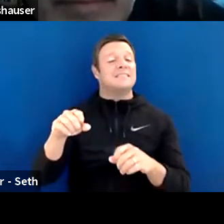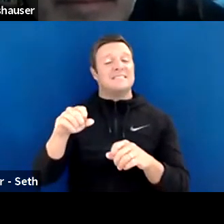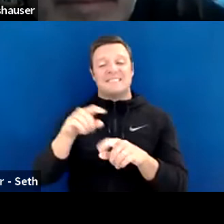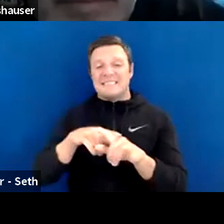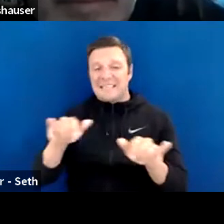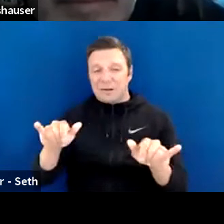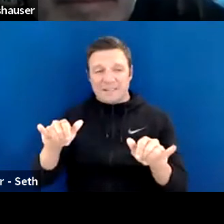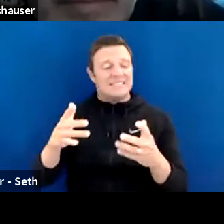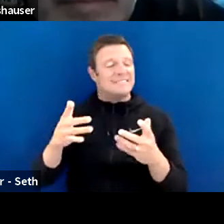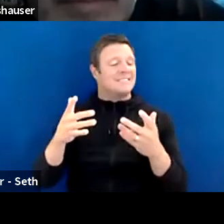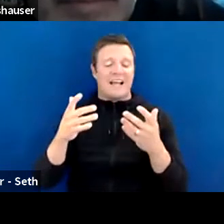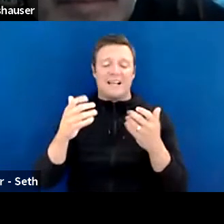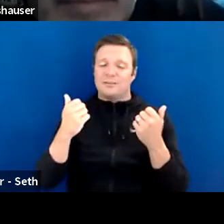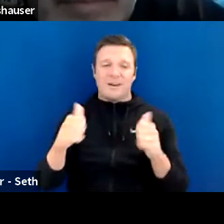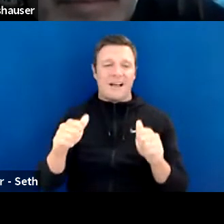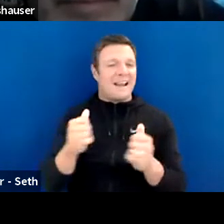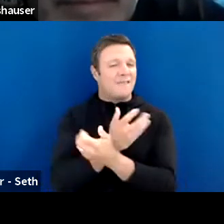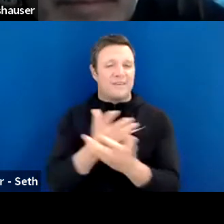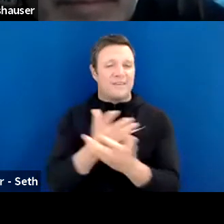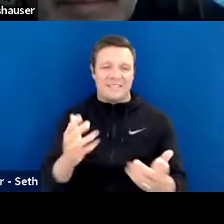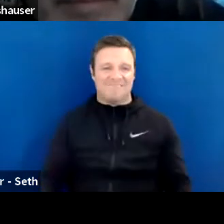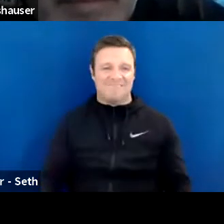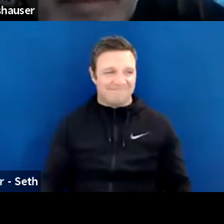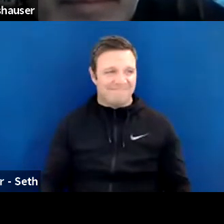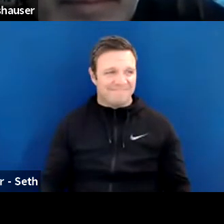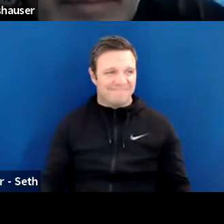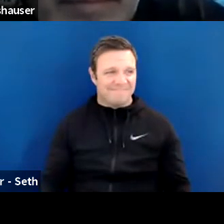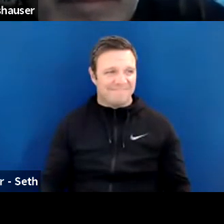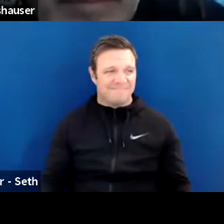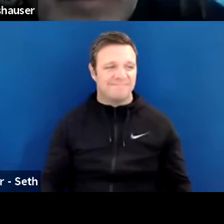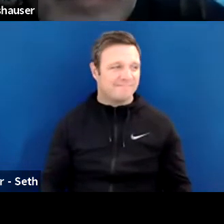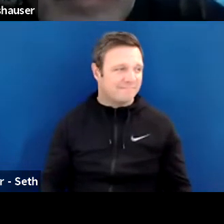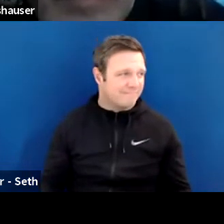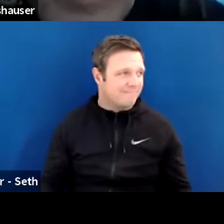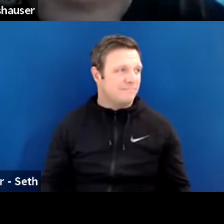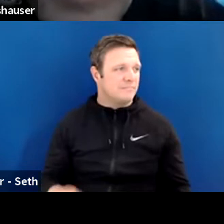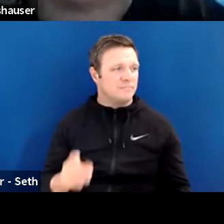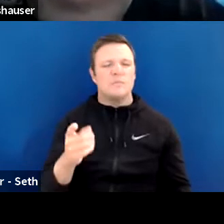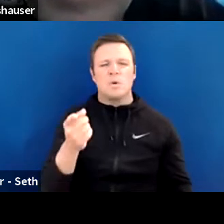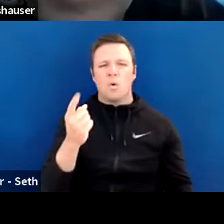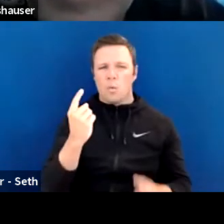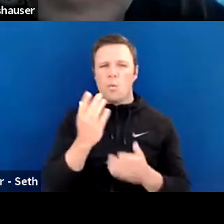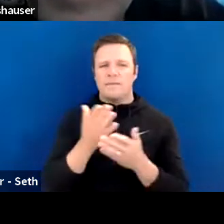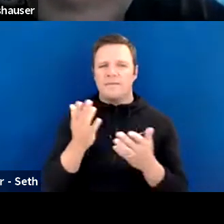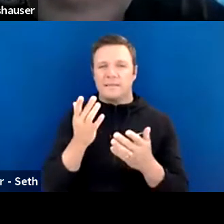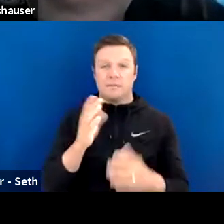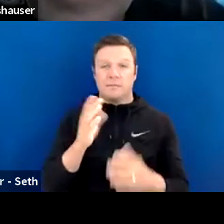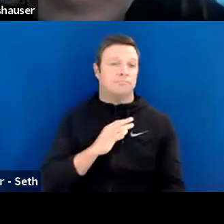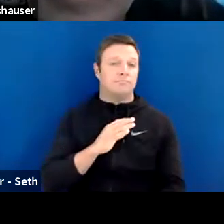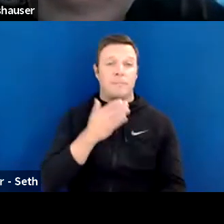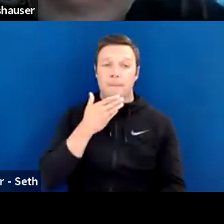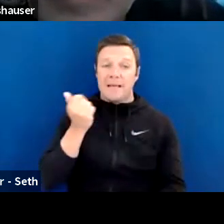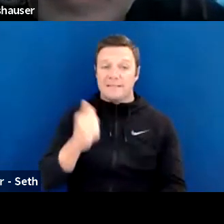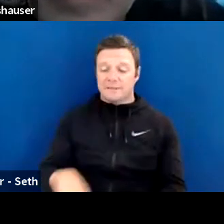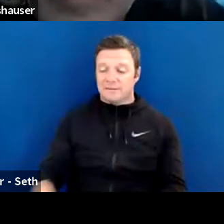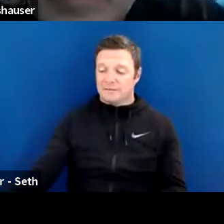worked really well. So really try and error. I done one thing for me that worked the best, but